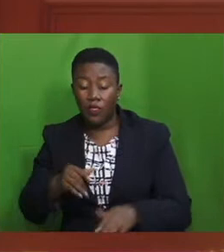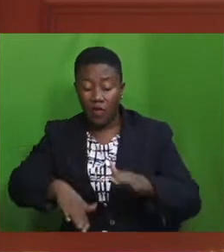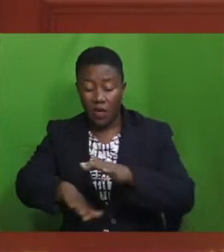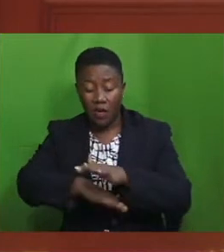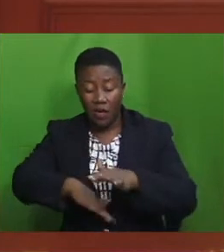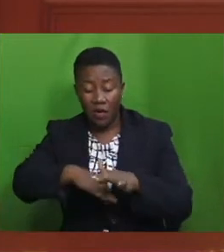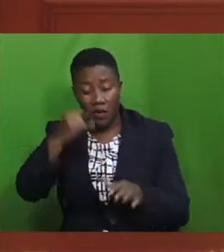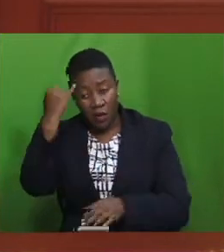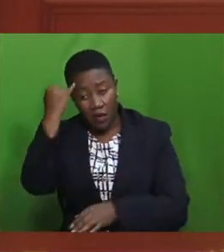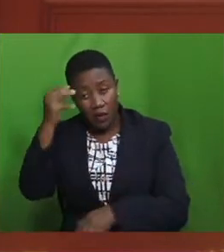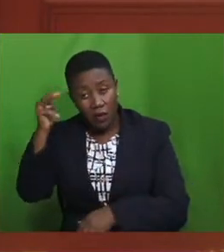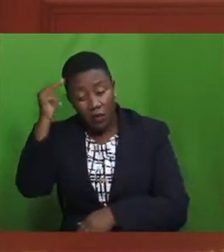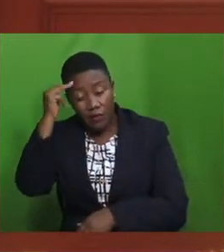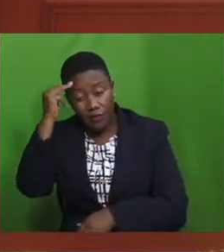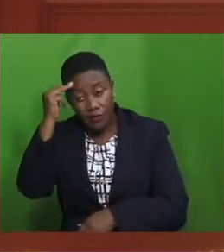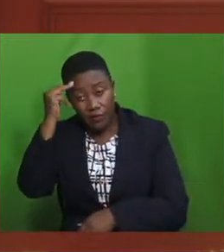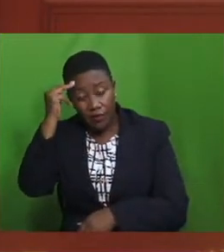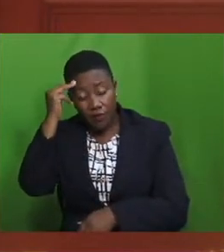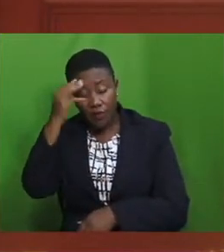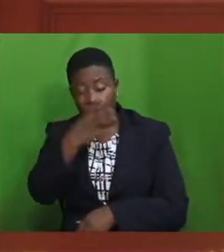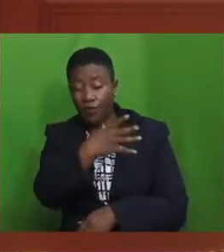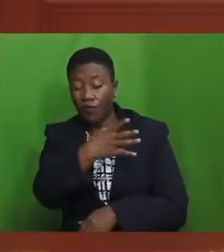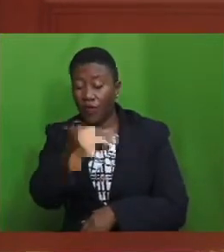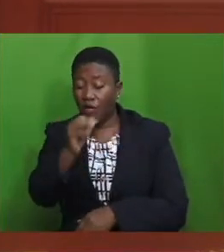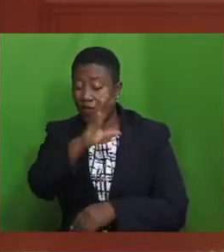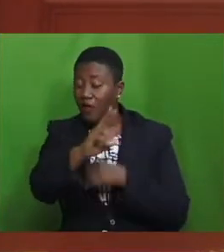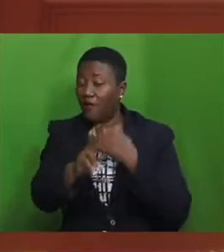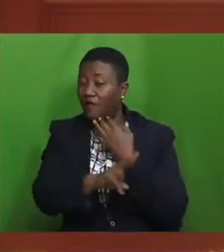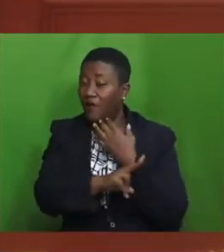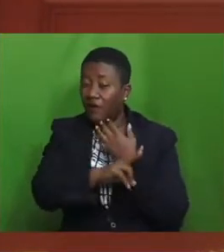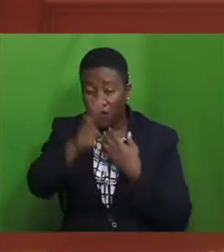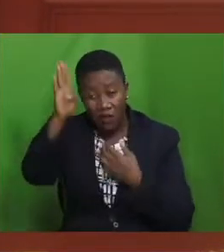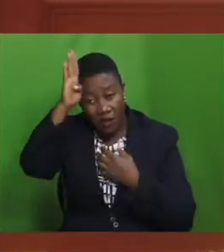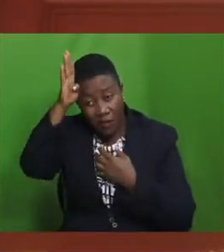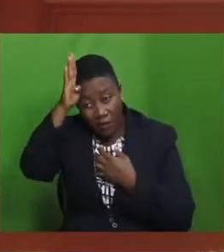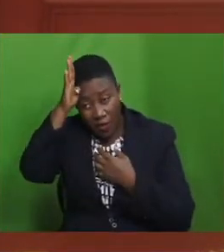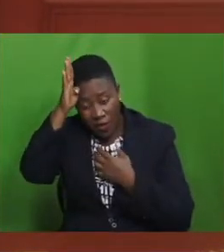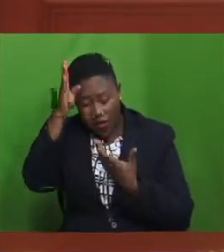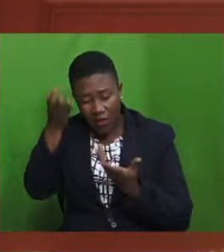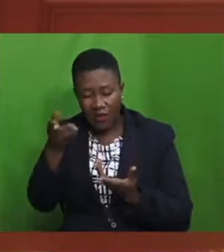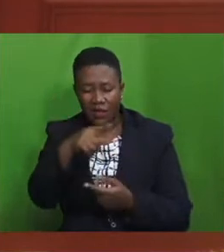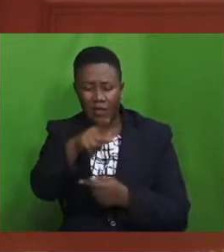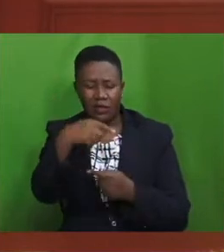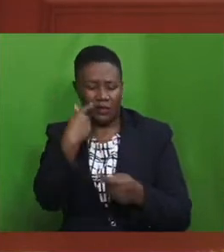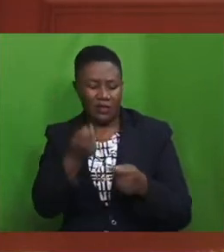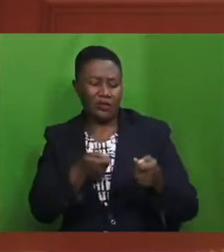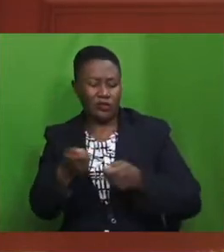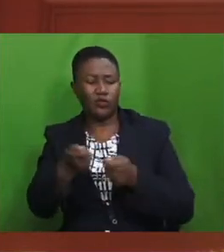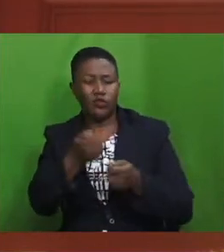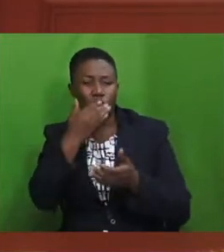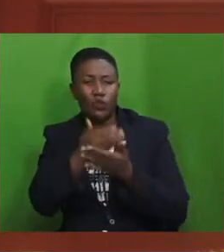Addo Akufo-Addo and Dr. Mahmoud Bawumia, the superior managers of the economy,